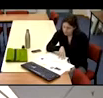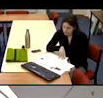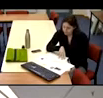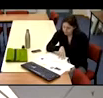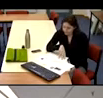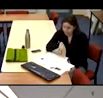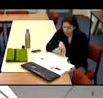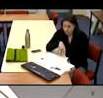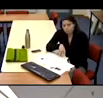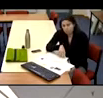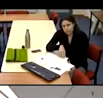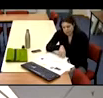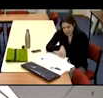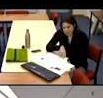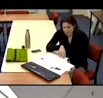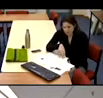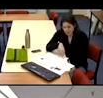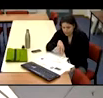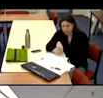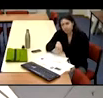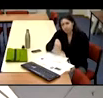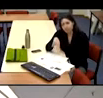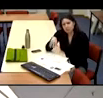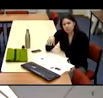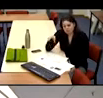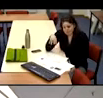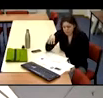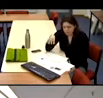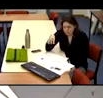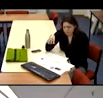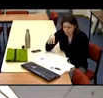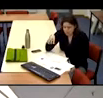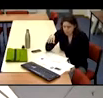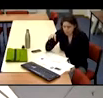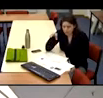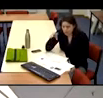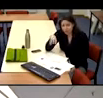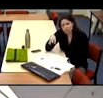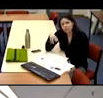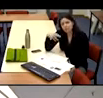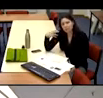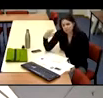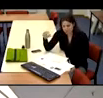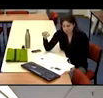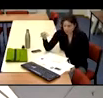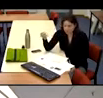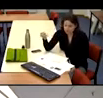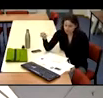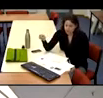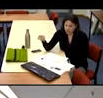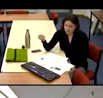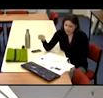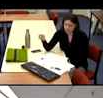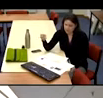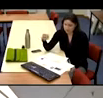doesn't. Refugees are largely absent from these discourses. They're also absent from decision-making